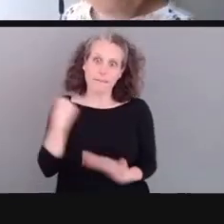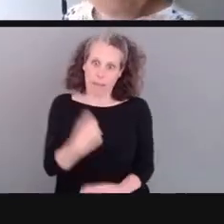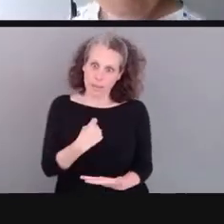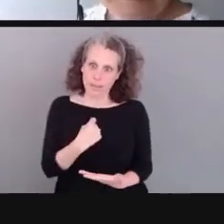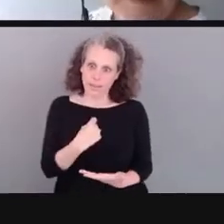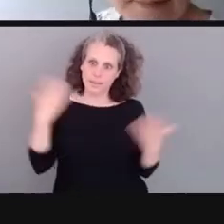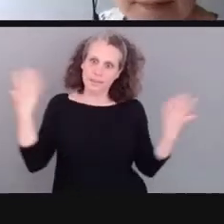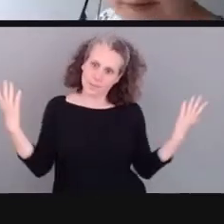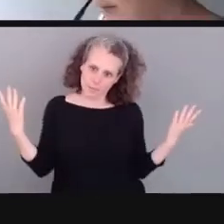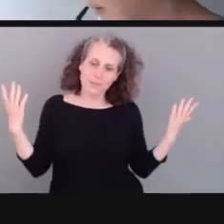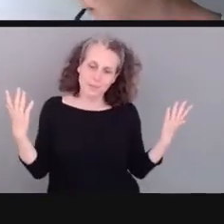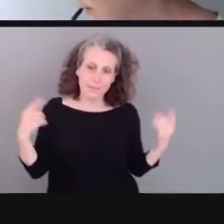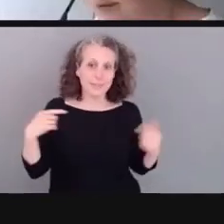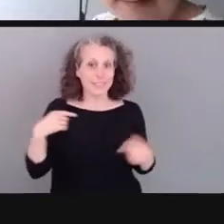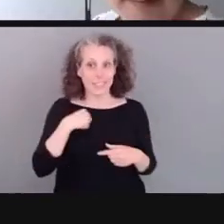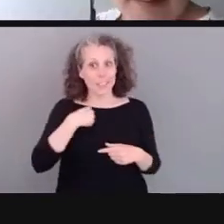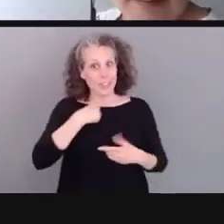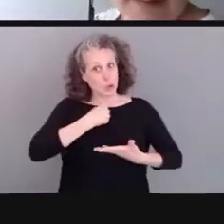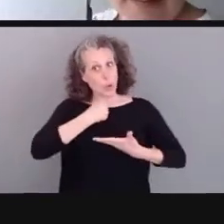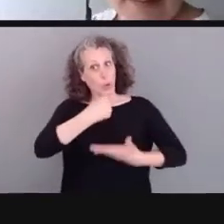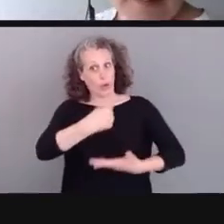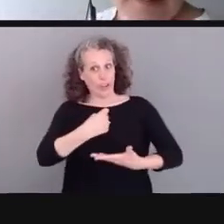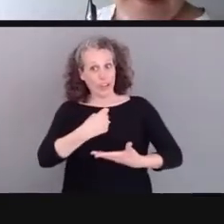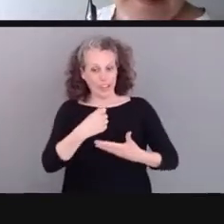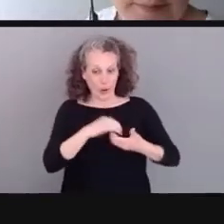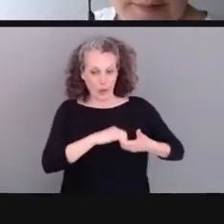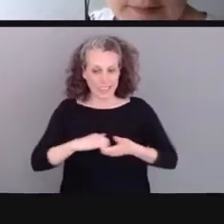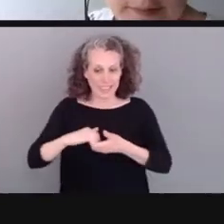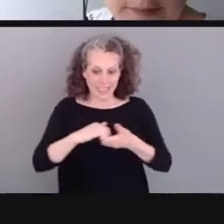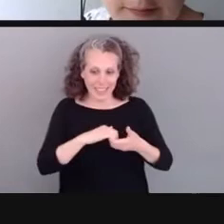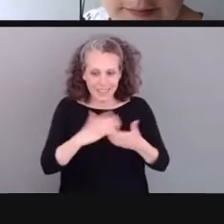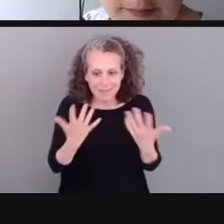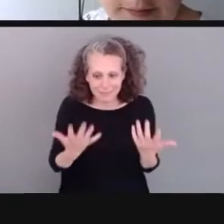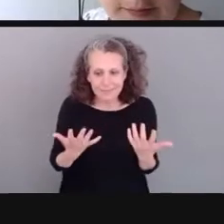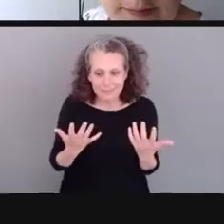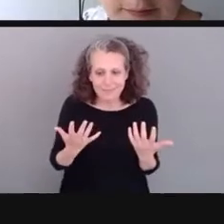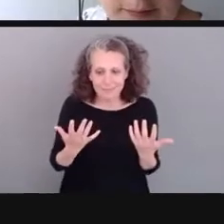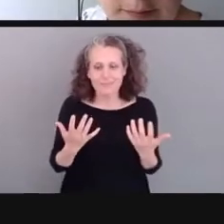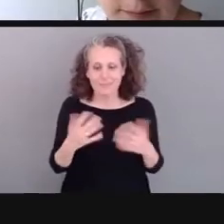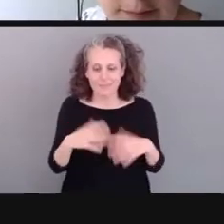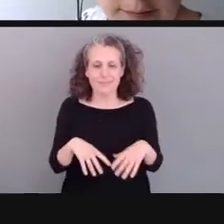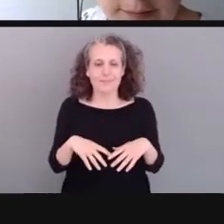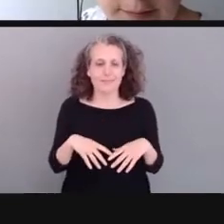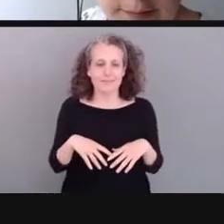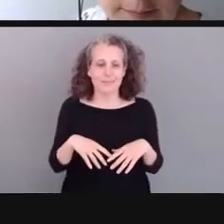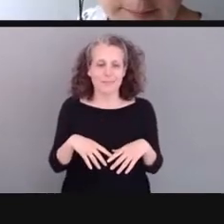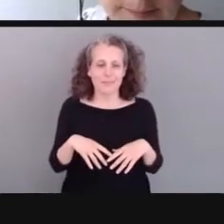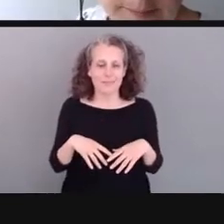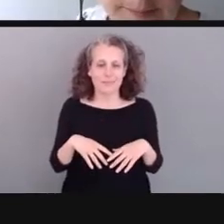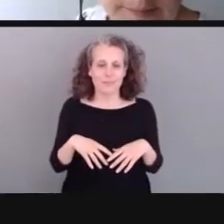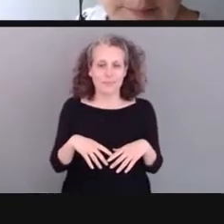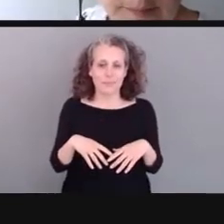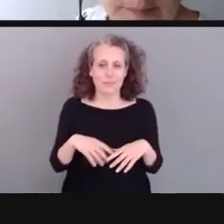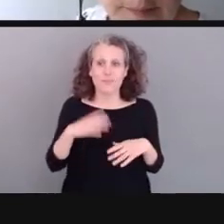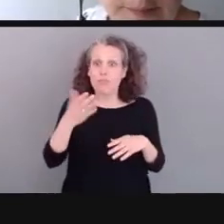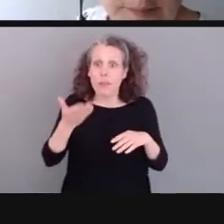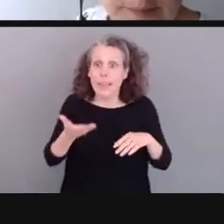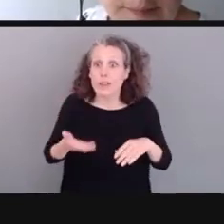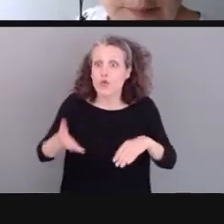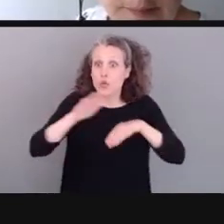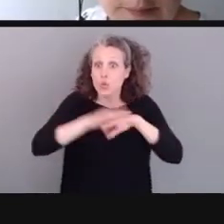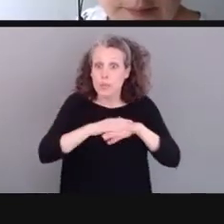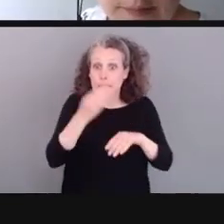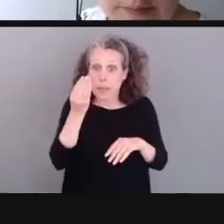always coming from a donor, a point that is of interest to all. There's no increased budget